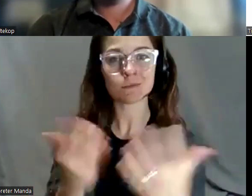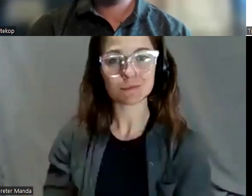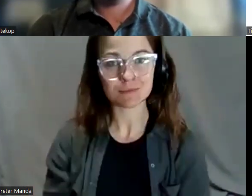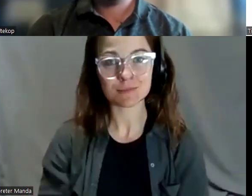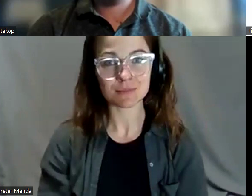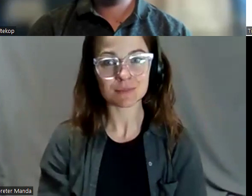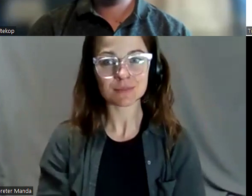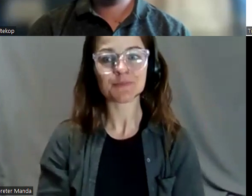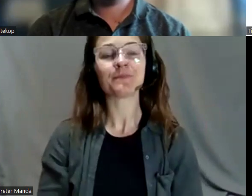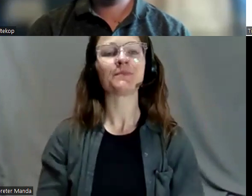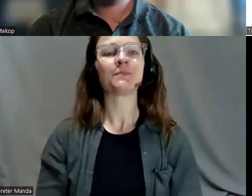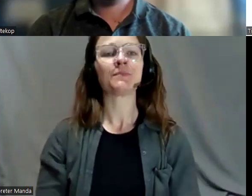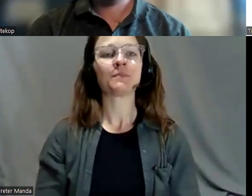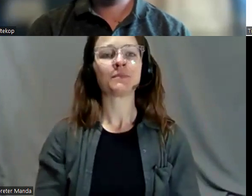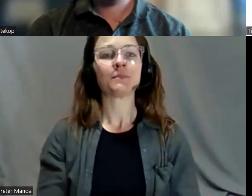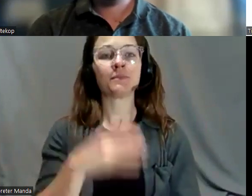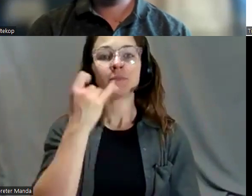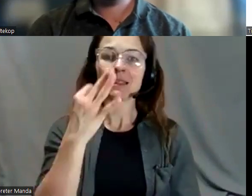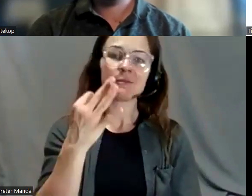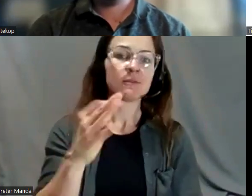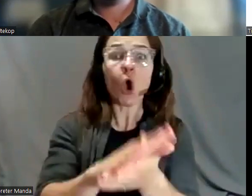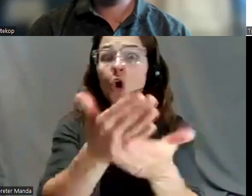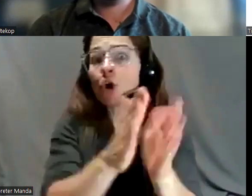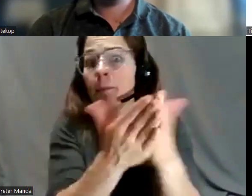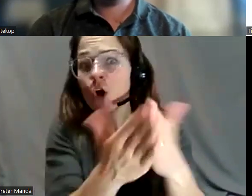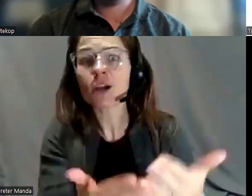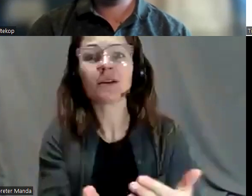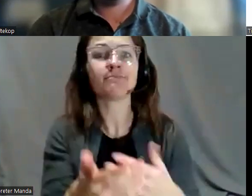And whether it be a cookbook,